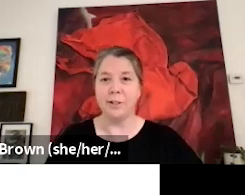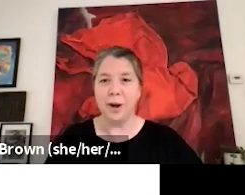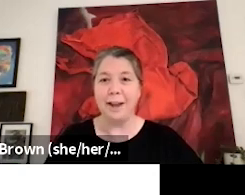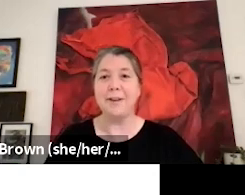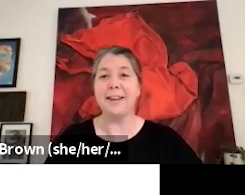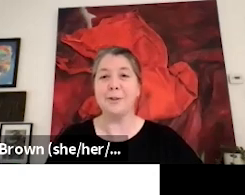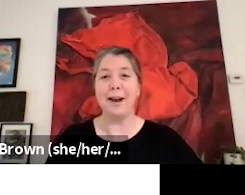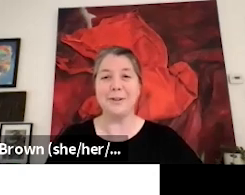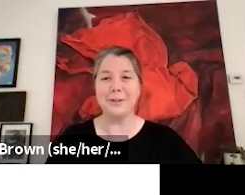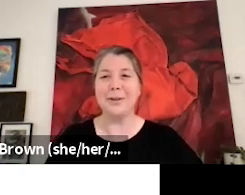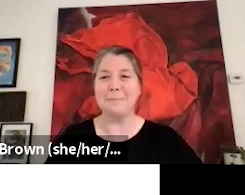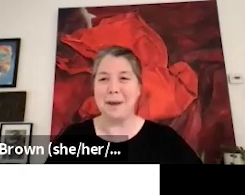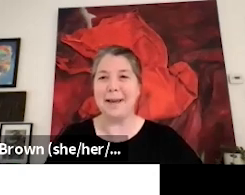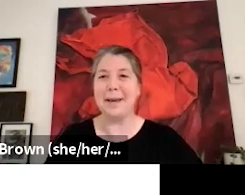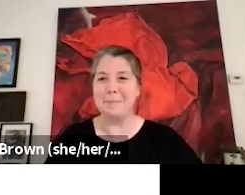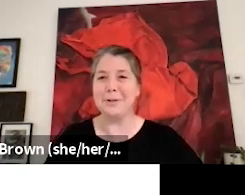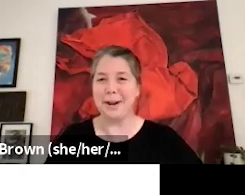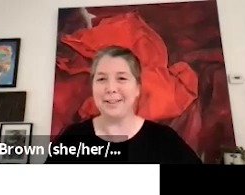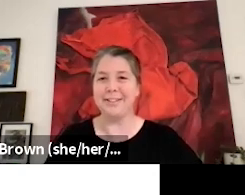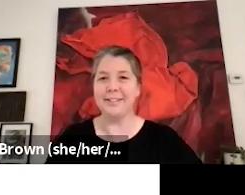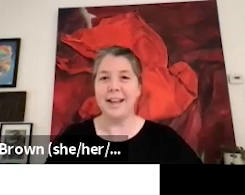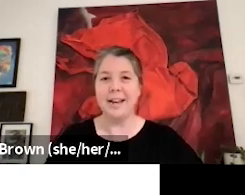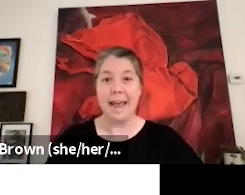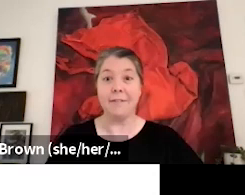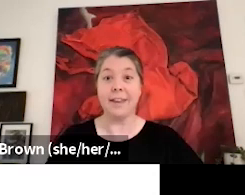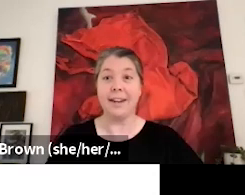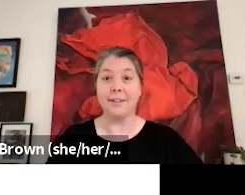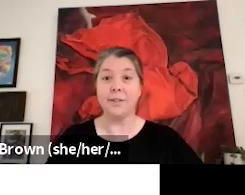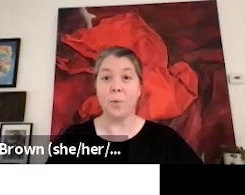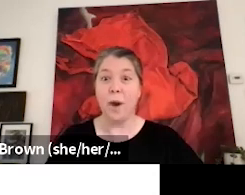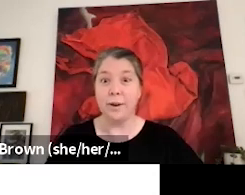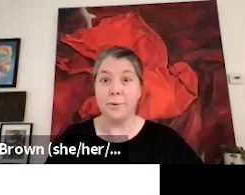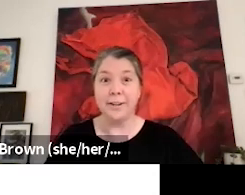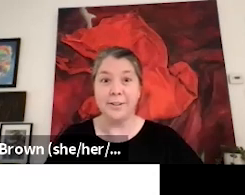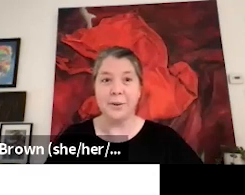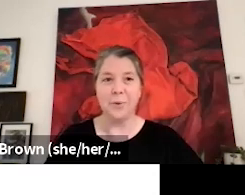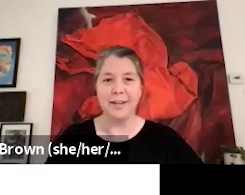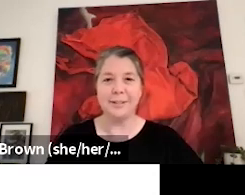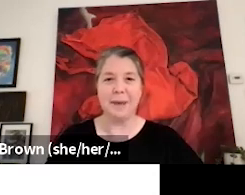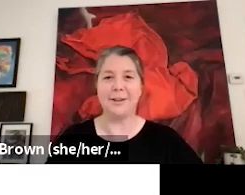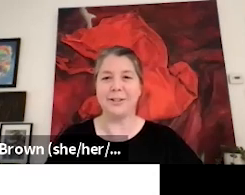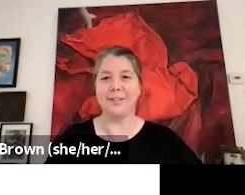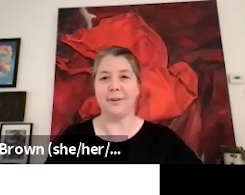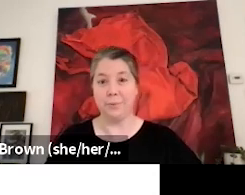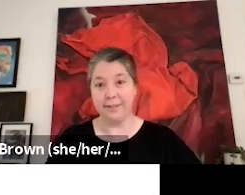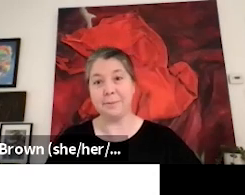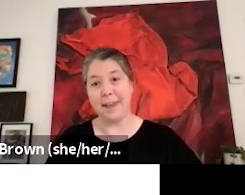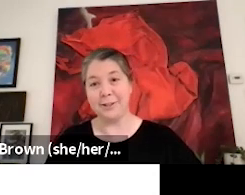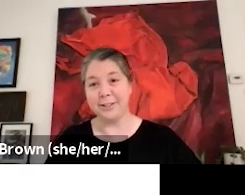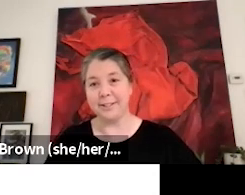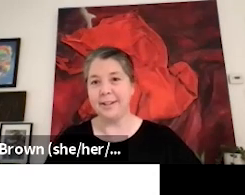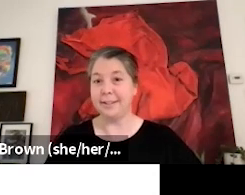mentors, drivers who can back up trailers, navigators, weather readers, waste managers,